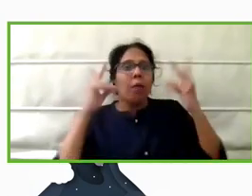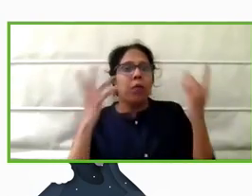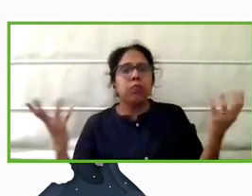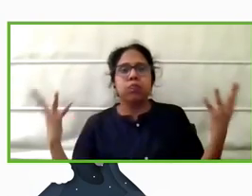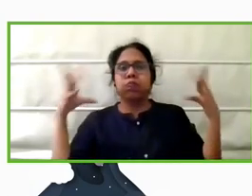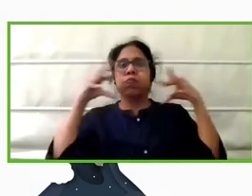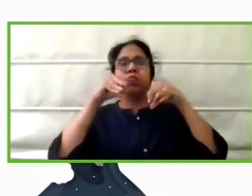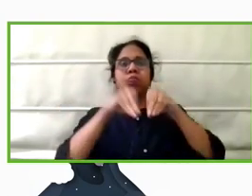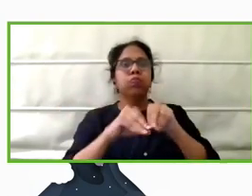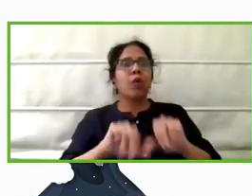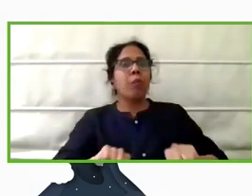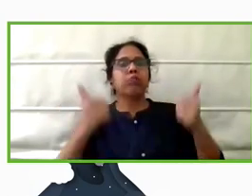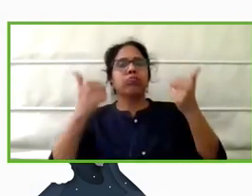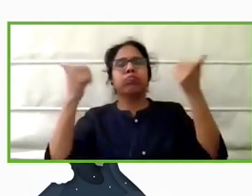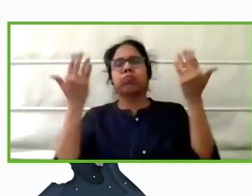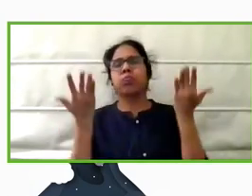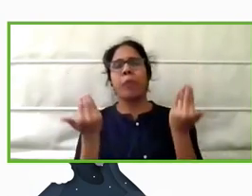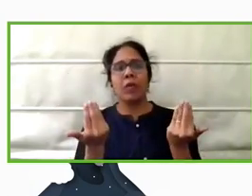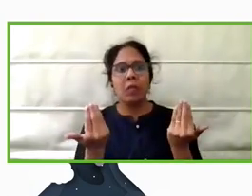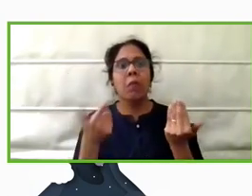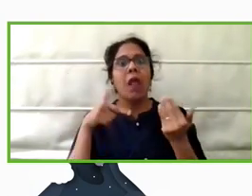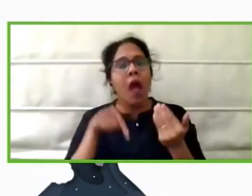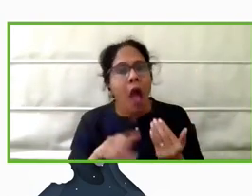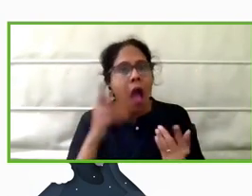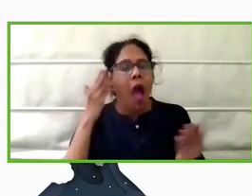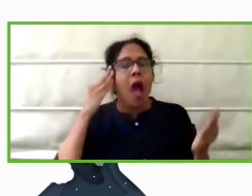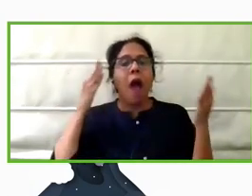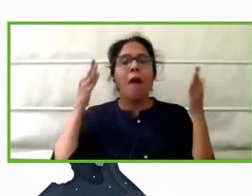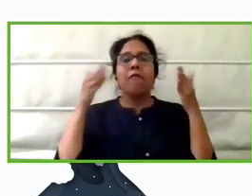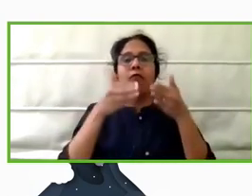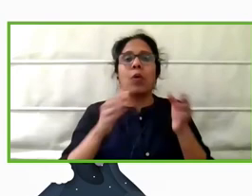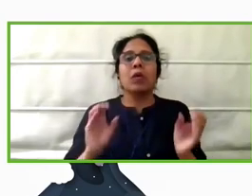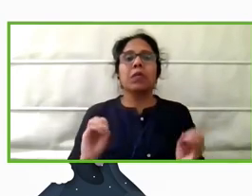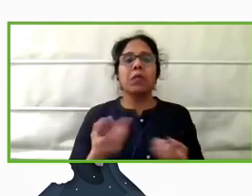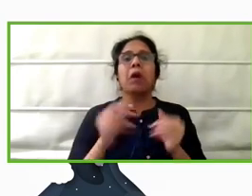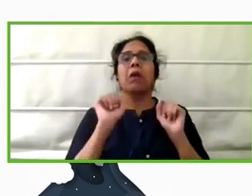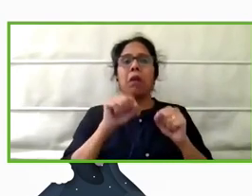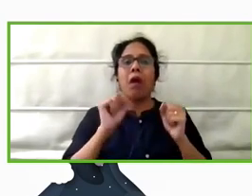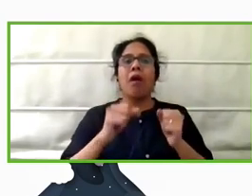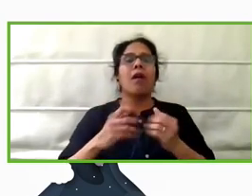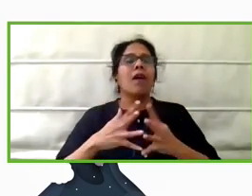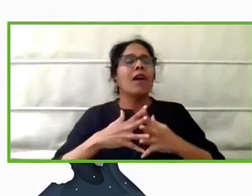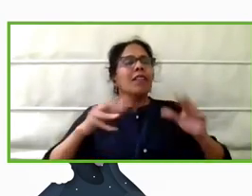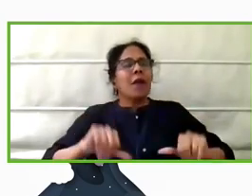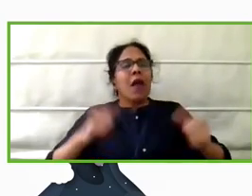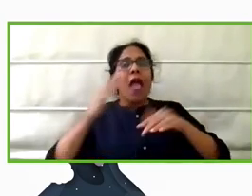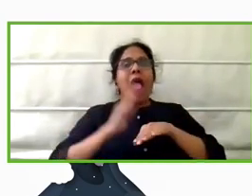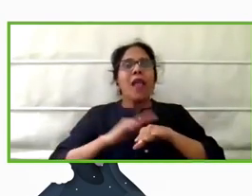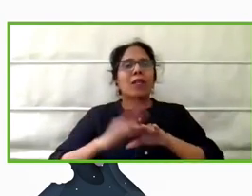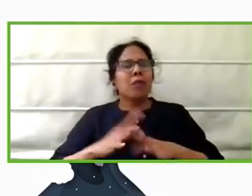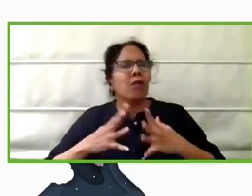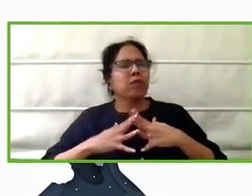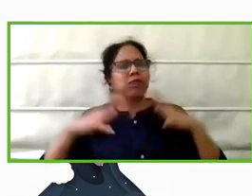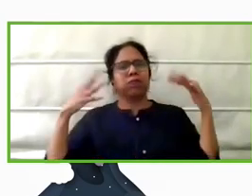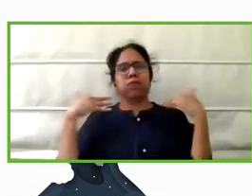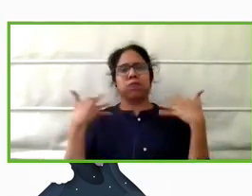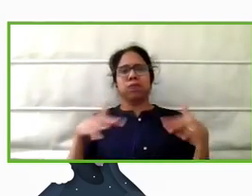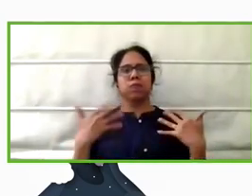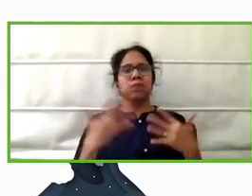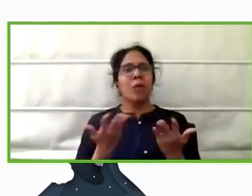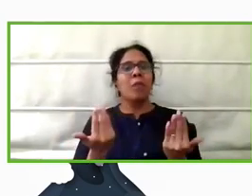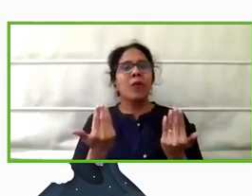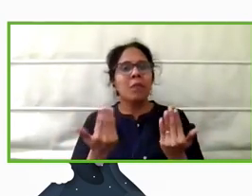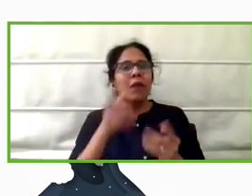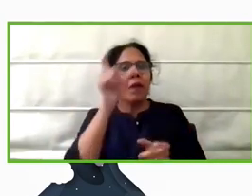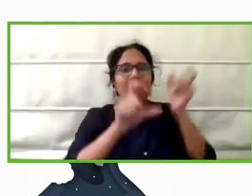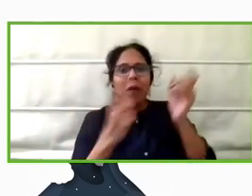that from a diversity and inclusion perspective, because I think that makes for richer experiences, richer contributions, by bringing in people that have